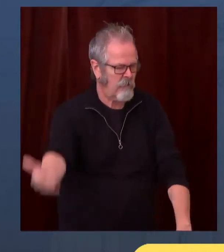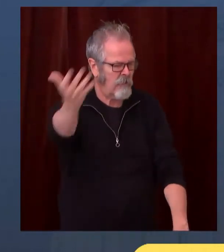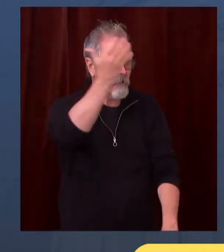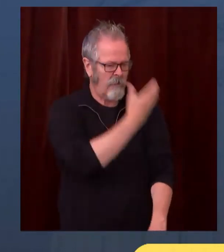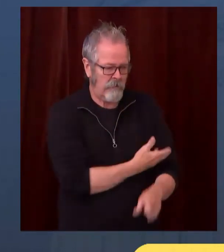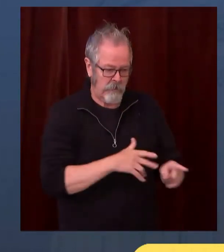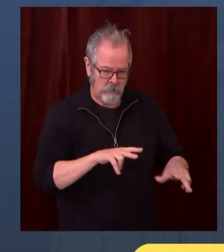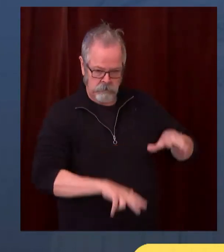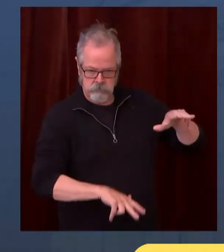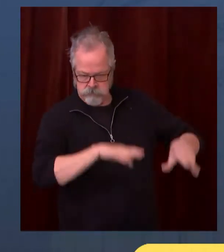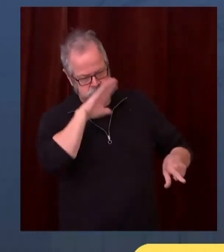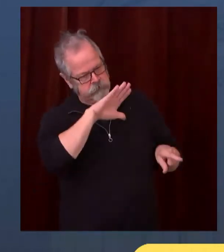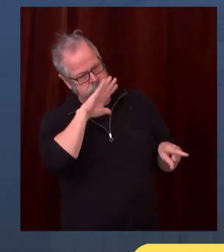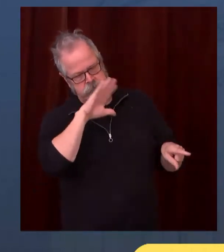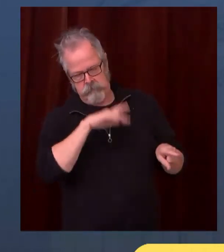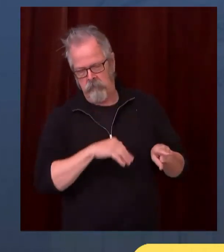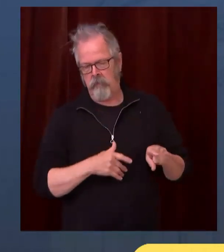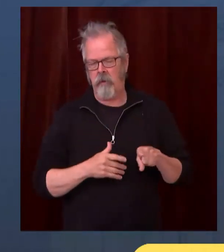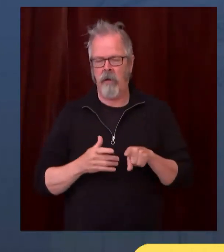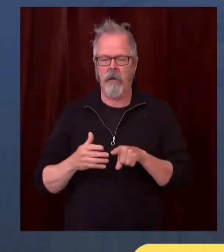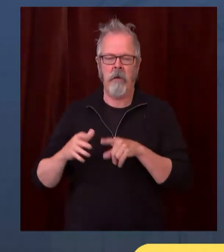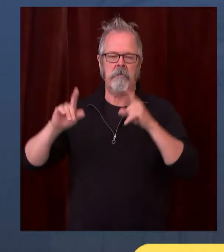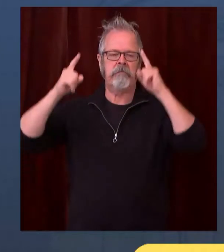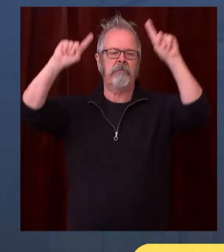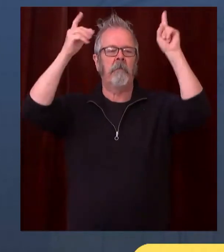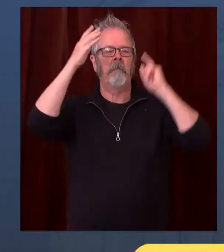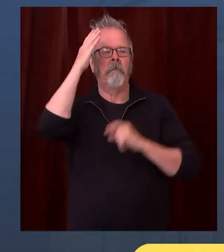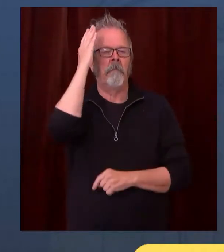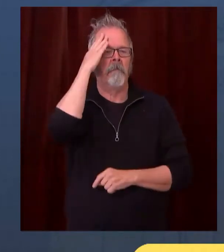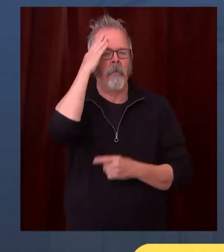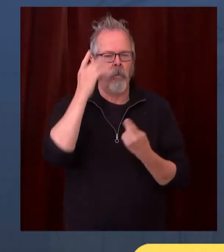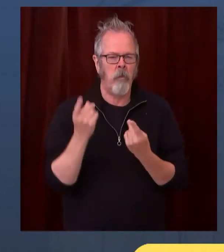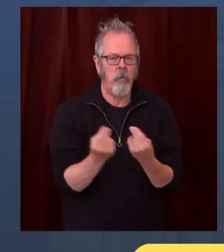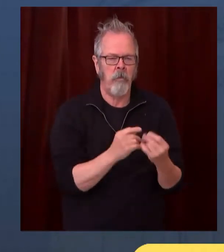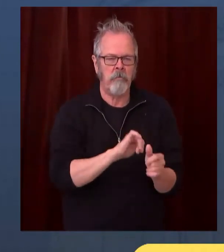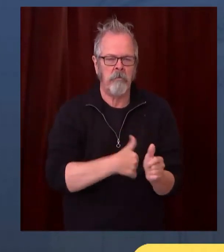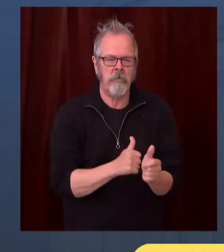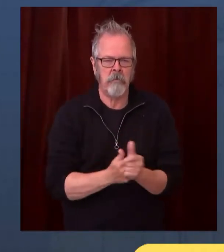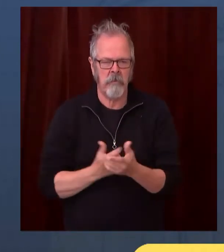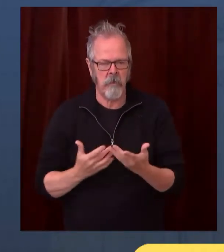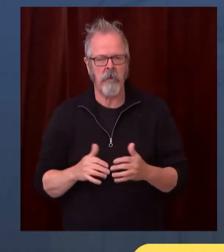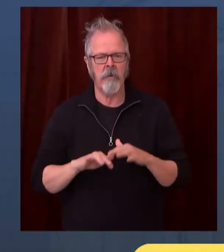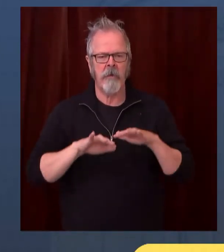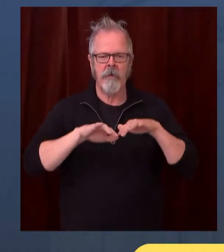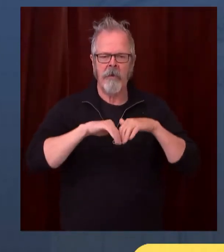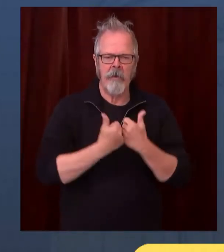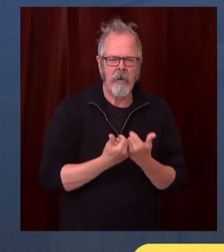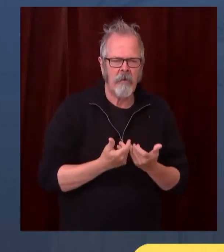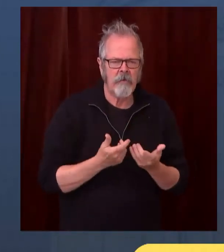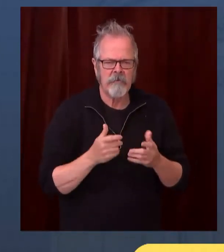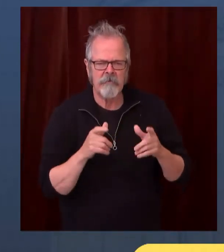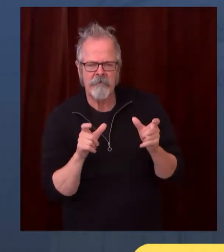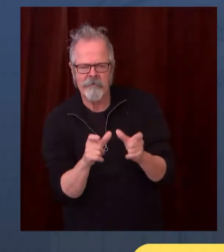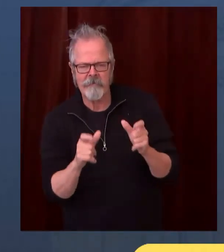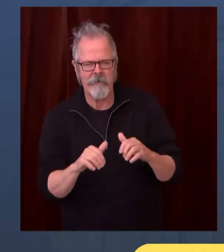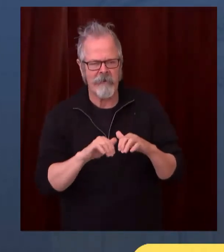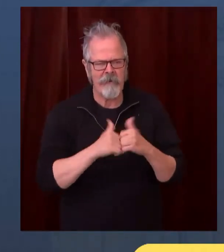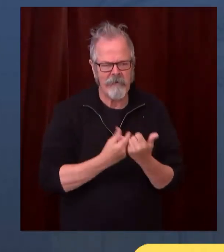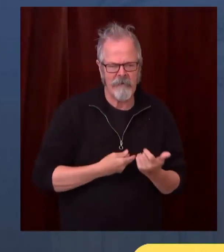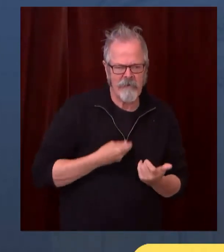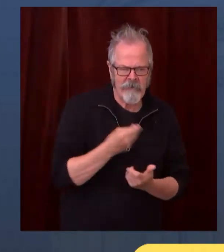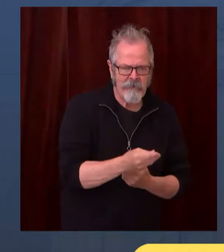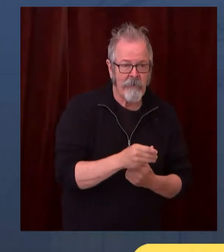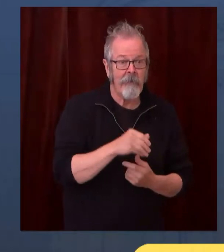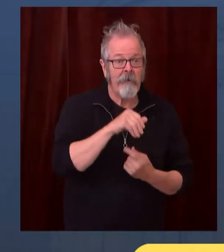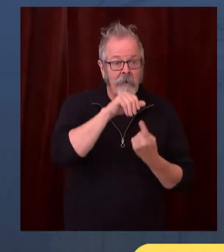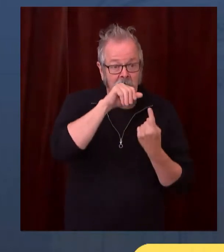of transmission, not just droplets. It's one of the reasons we've learned that masks are effective, that they really work. We've learned about